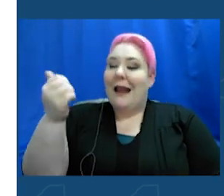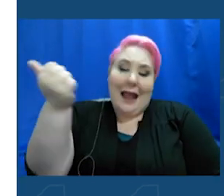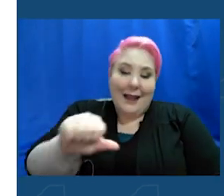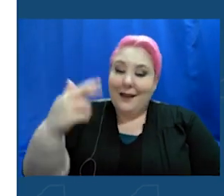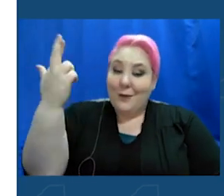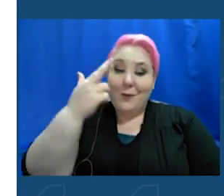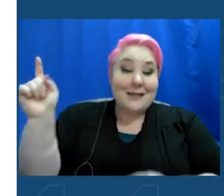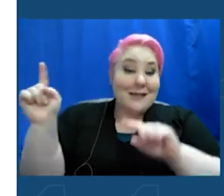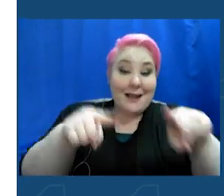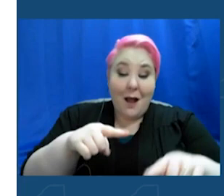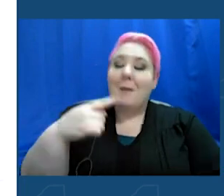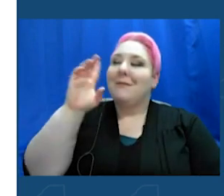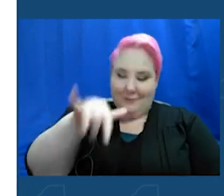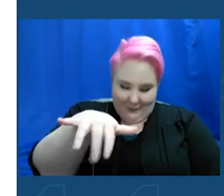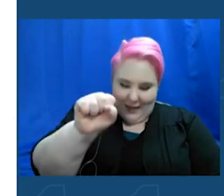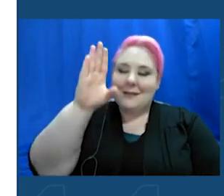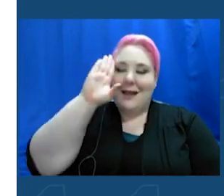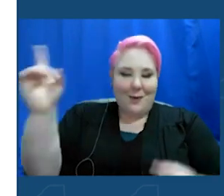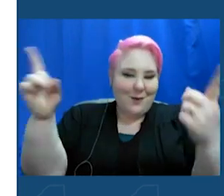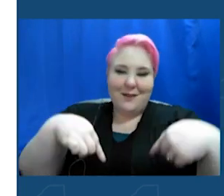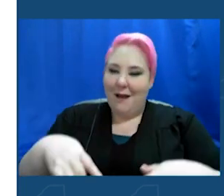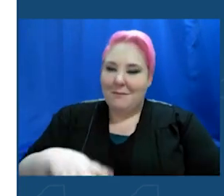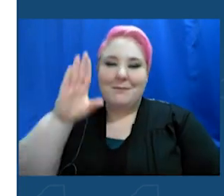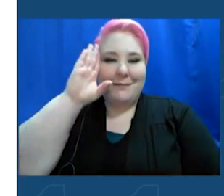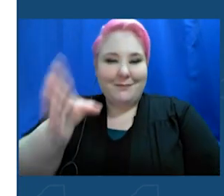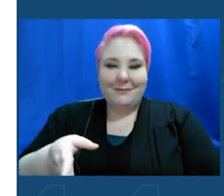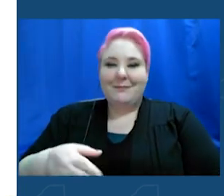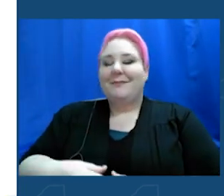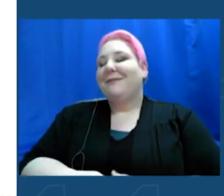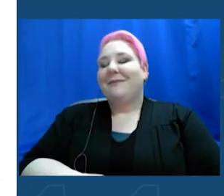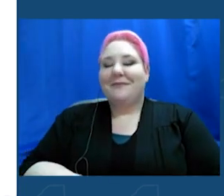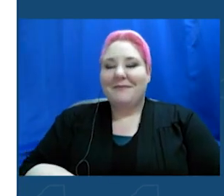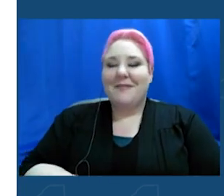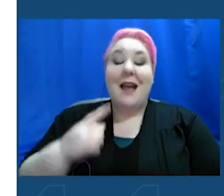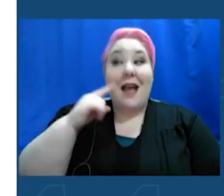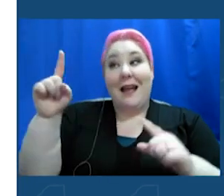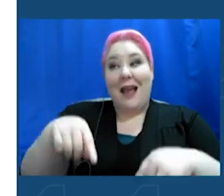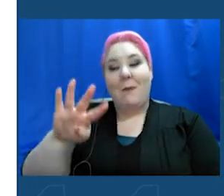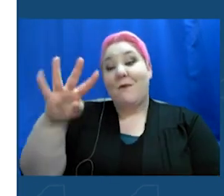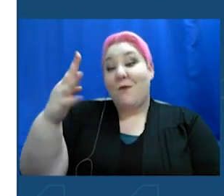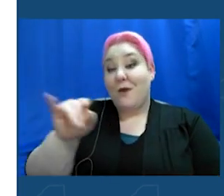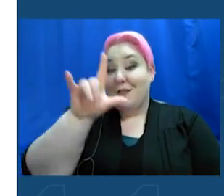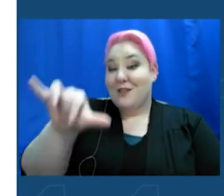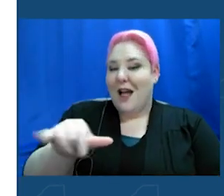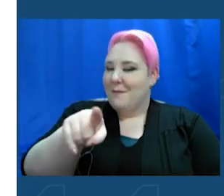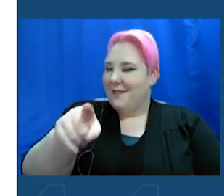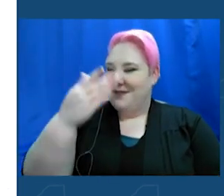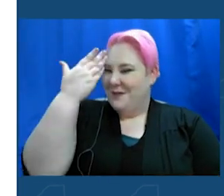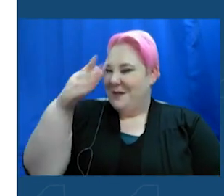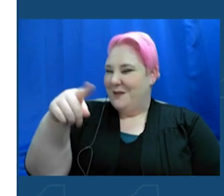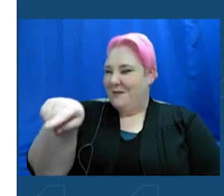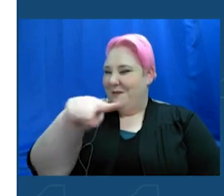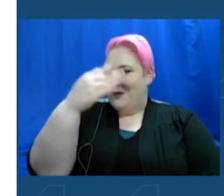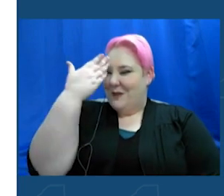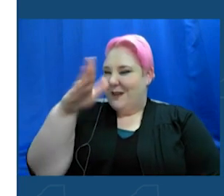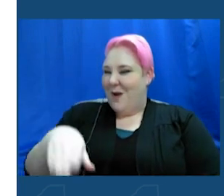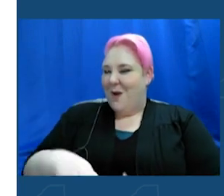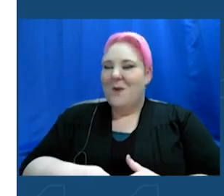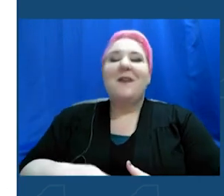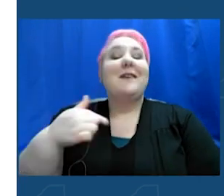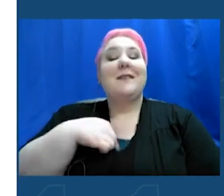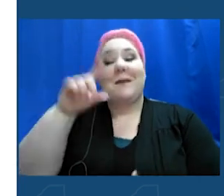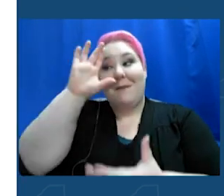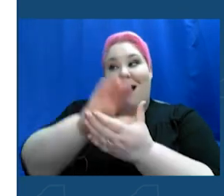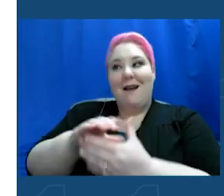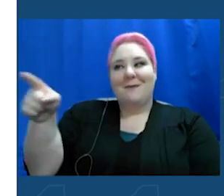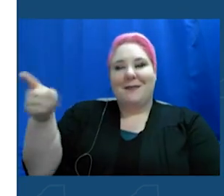answer is yes. I'll find a way to get up here. I was literally snuck in here over 4th of July, but none of you knew that, did you? And my husband convinced